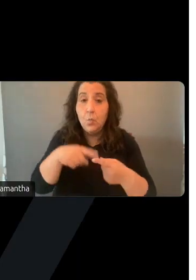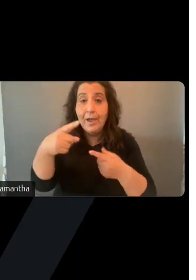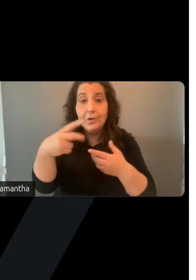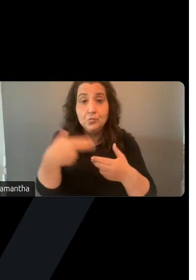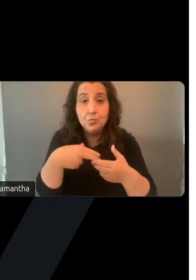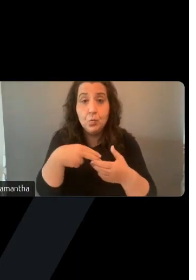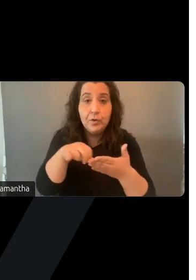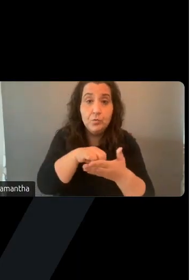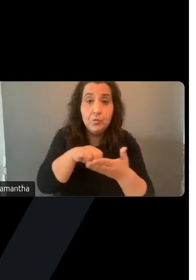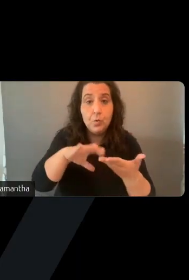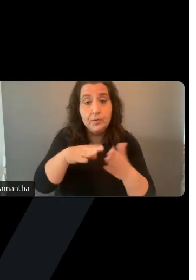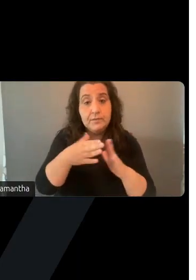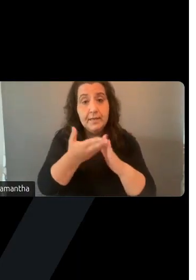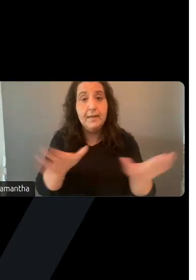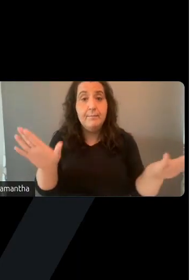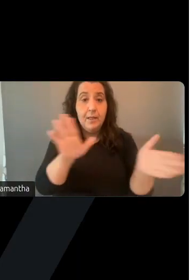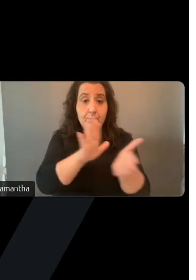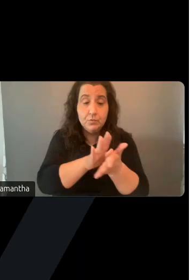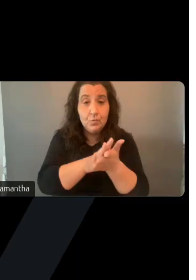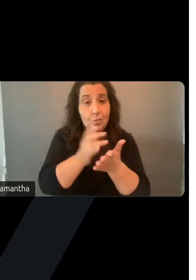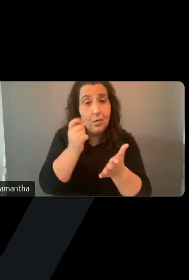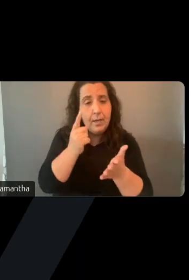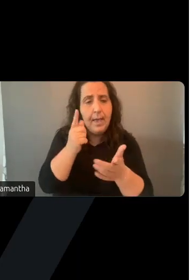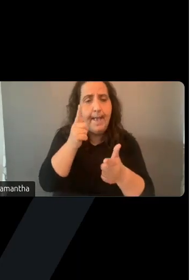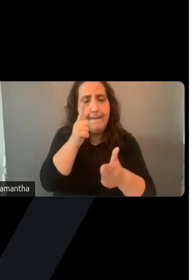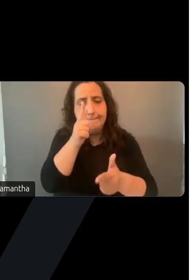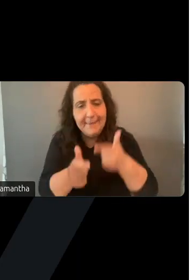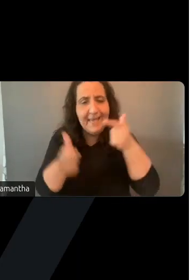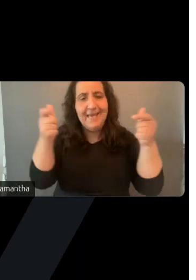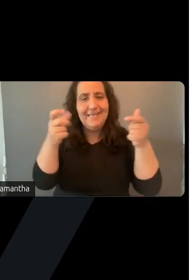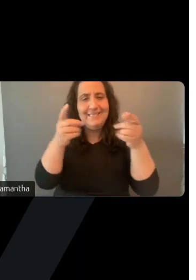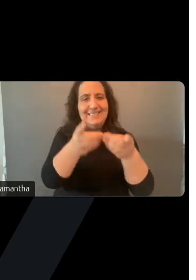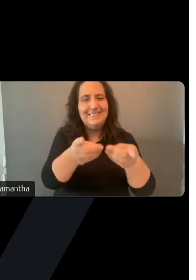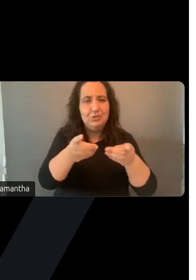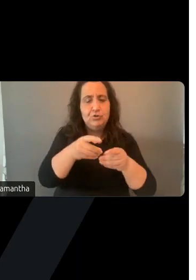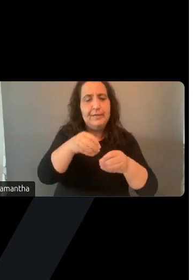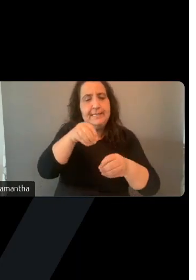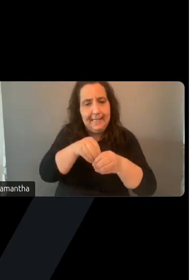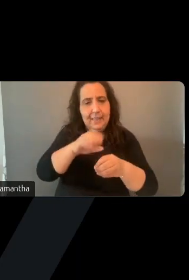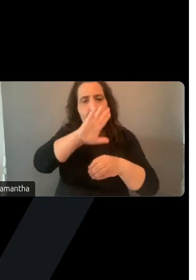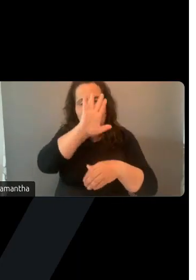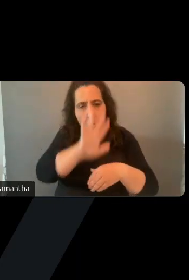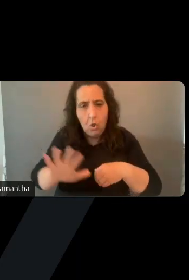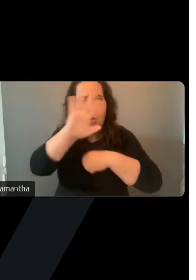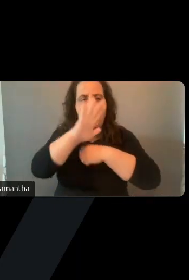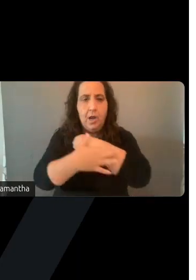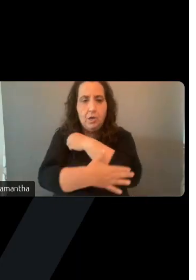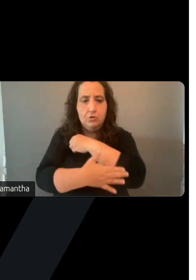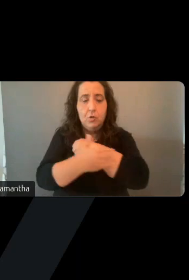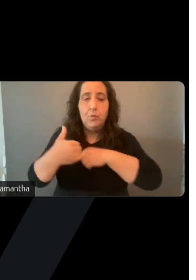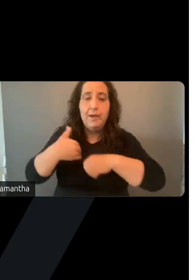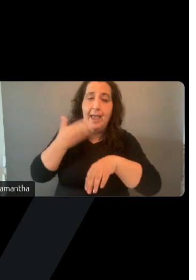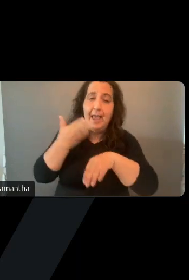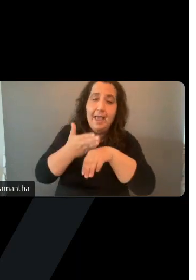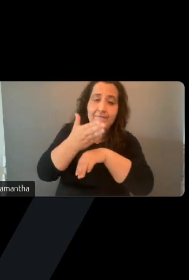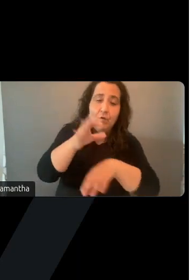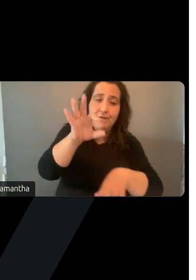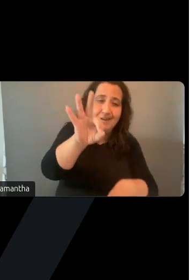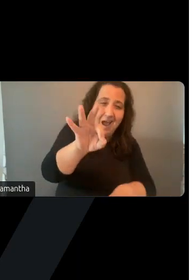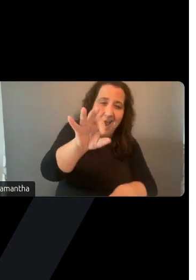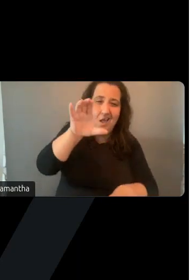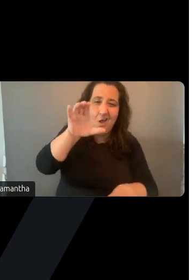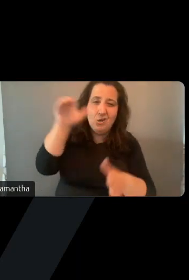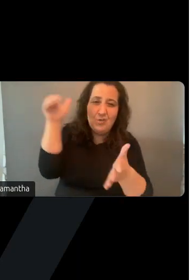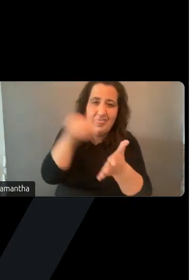So when you join New York City Public Schools, you join the largest, most dynamic district in the nation. We have over 900,000